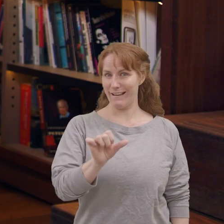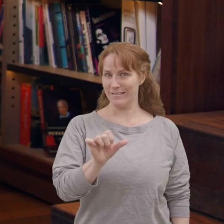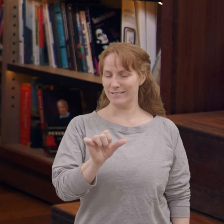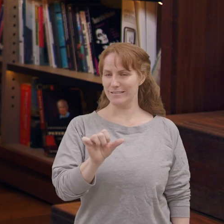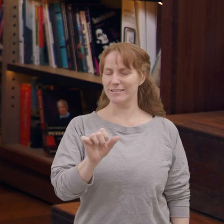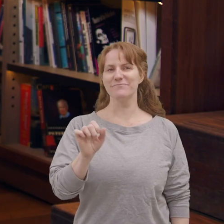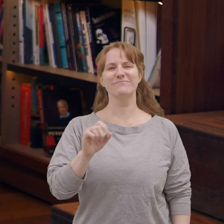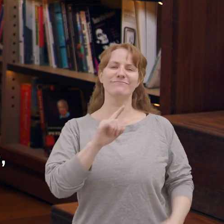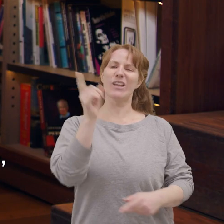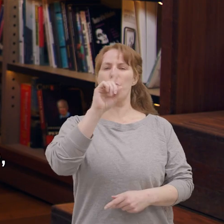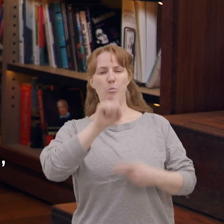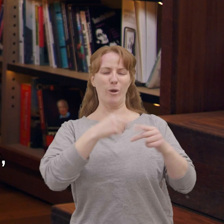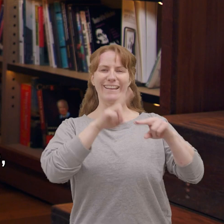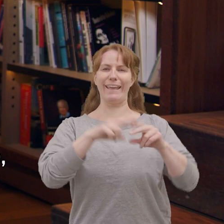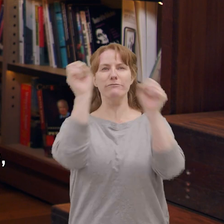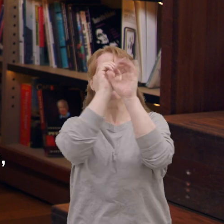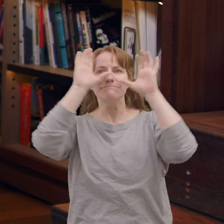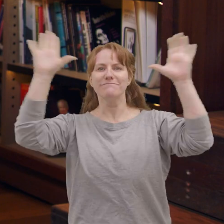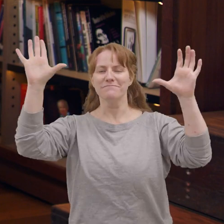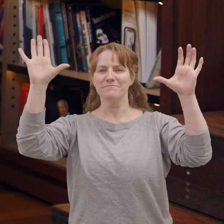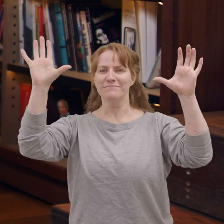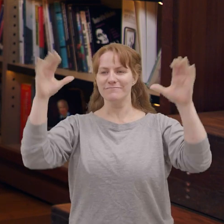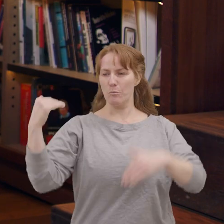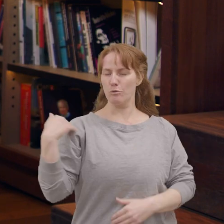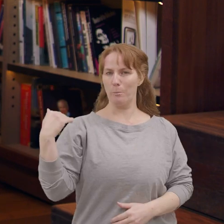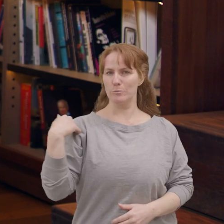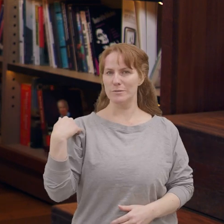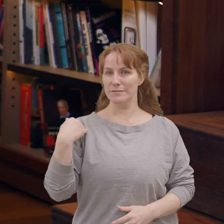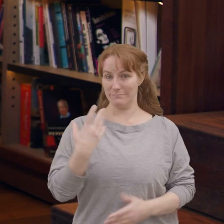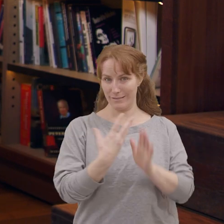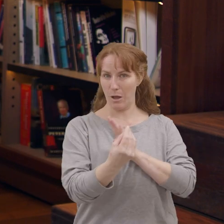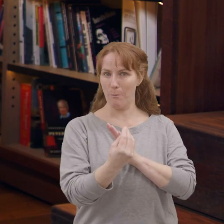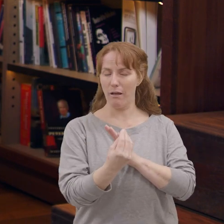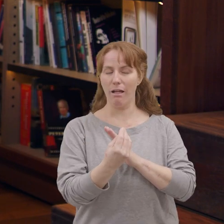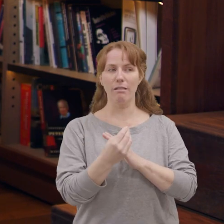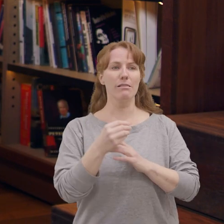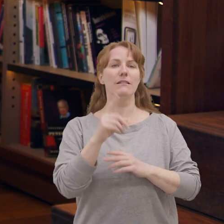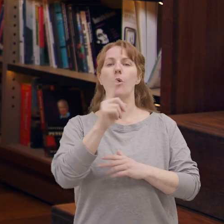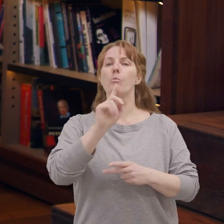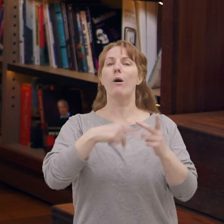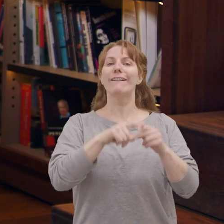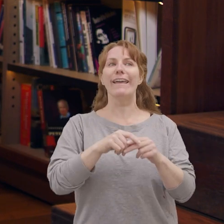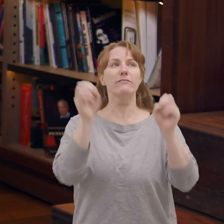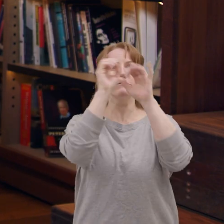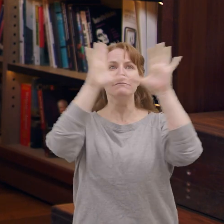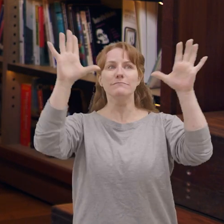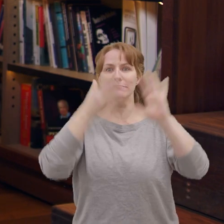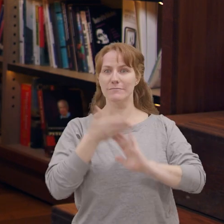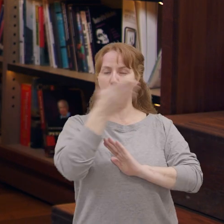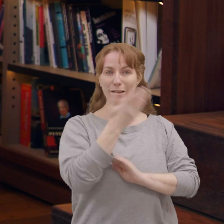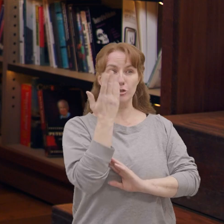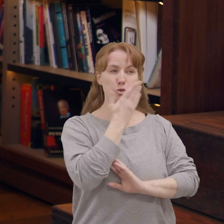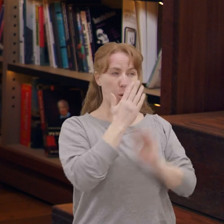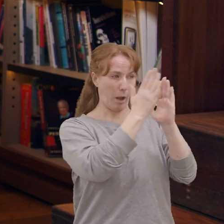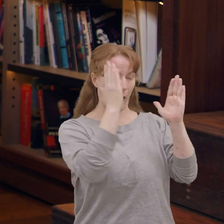Next, we have what if prompts, and that's something that definitely helps me when writing a story. I'll give you guys an example. What if you and your friends found a portal in your